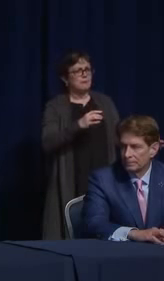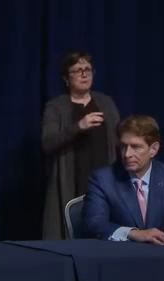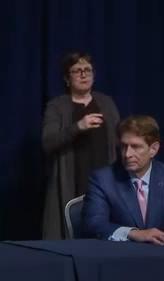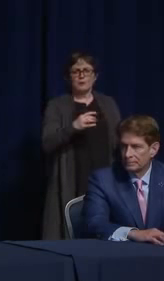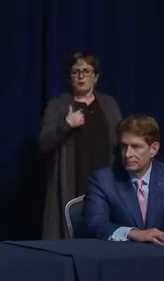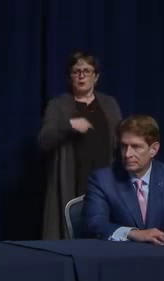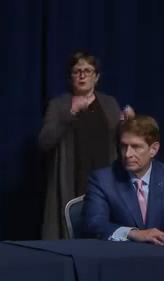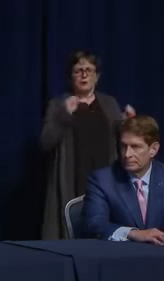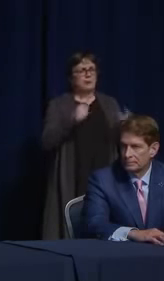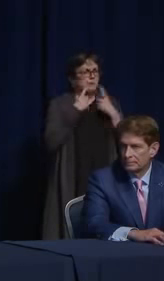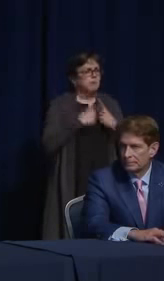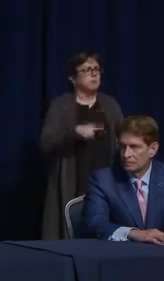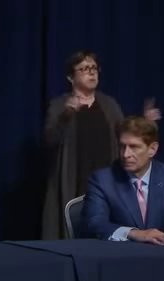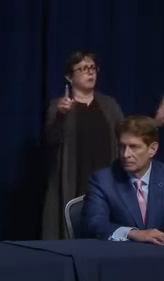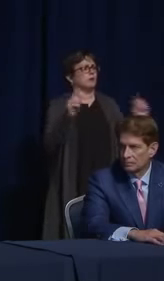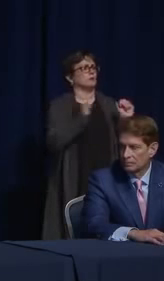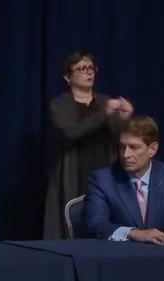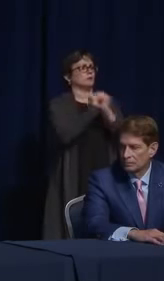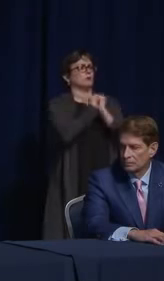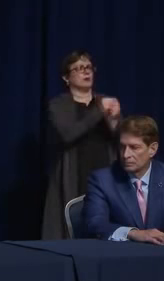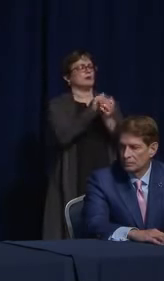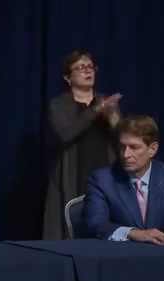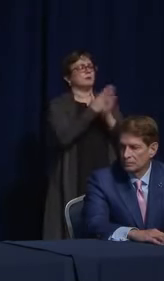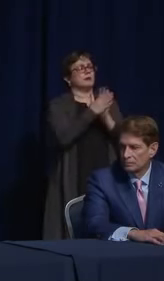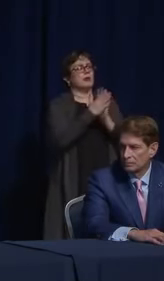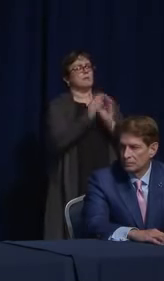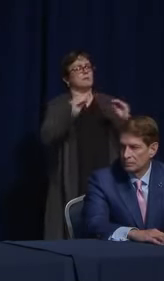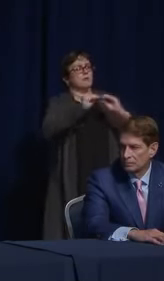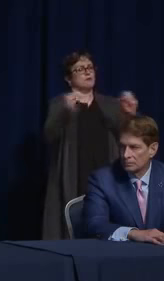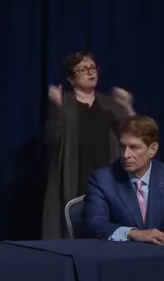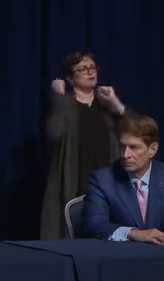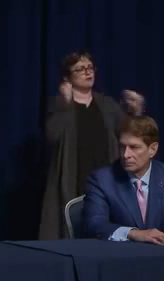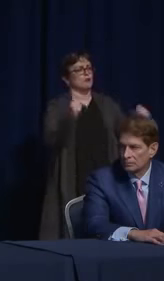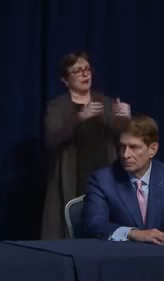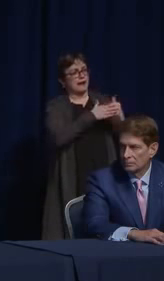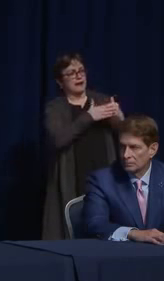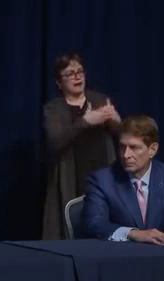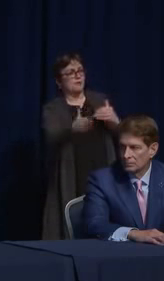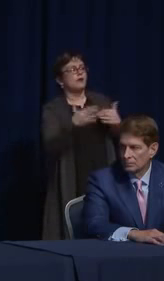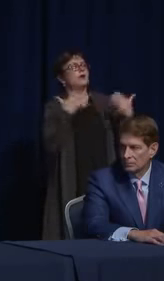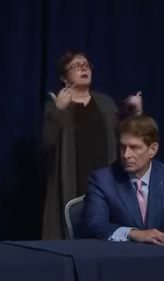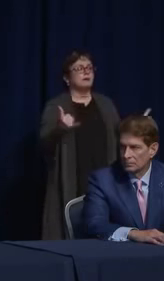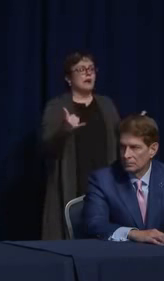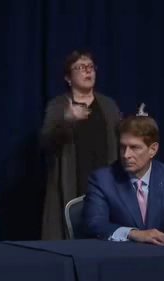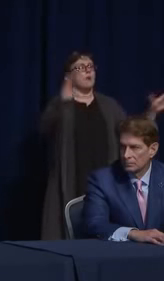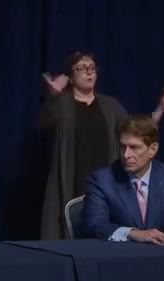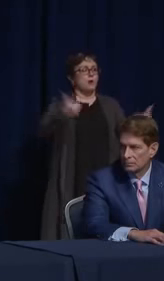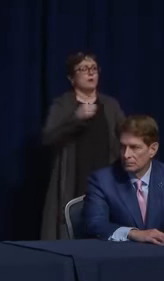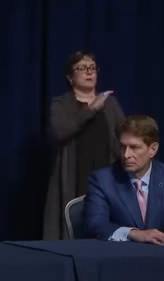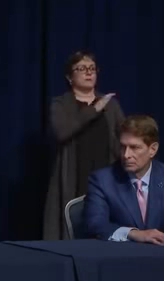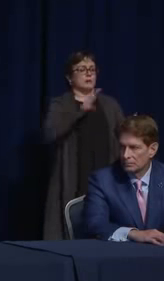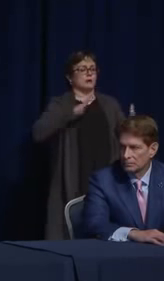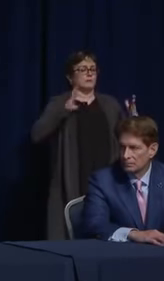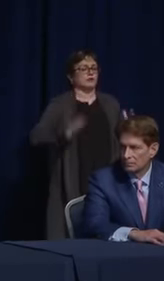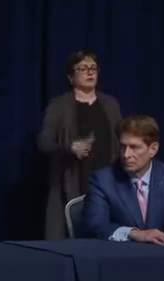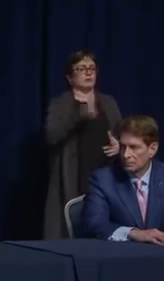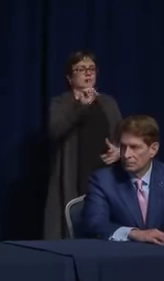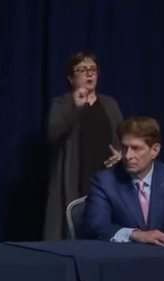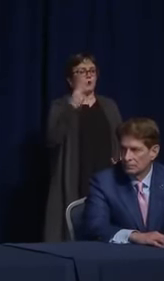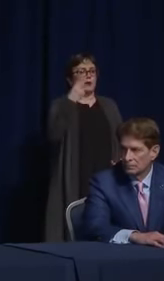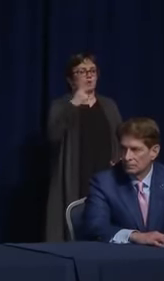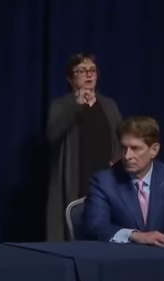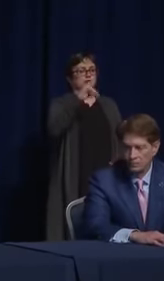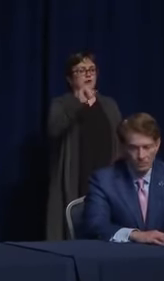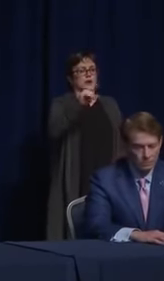through this together, stronger than ever before. With that, please help me welcome the Commissioner of the Department of Health, Judy